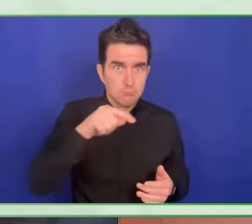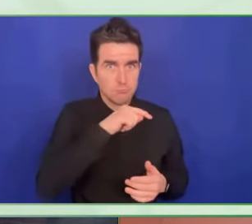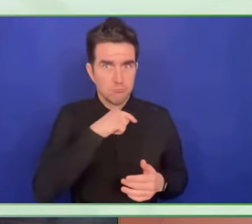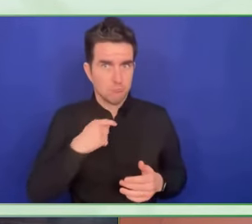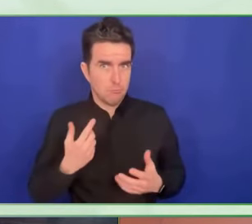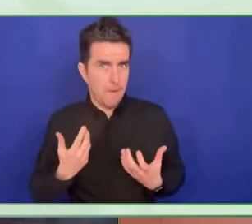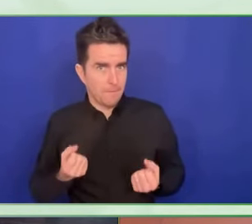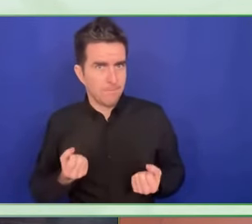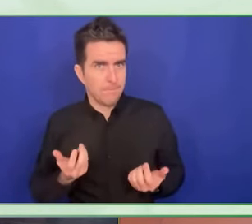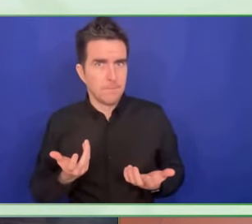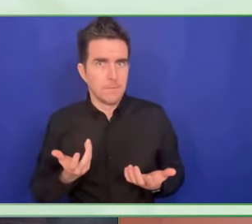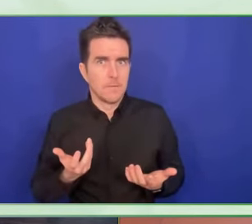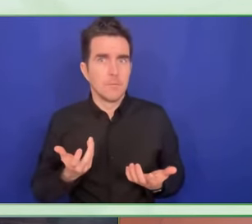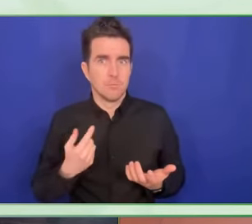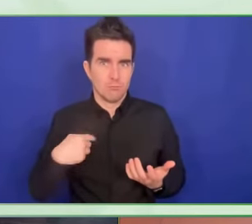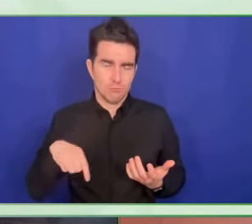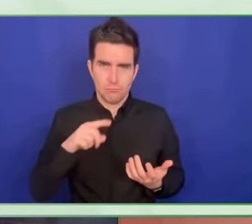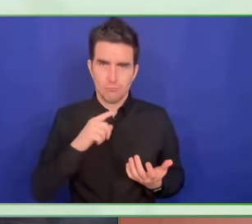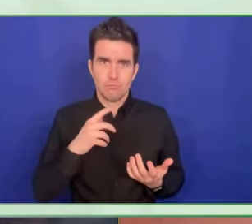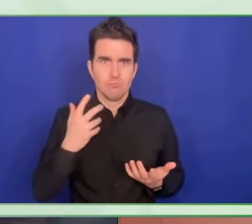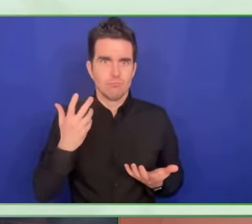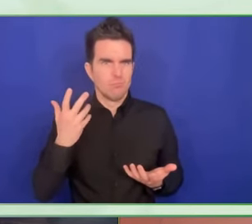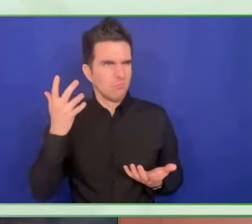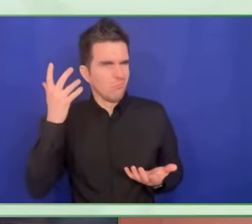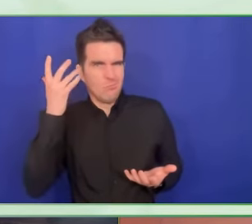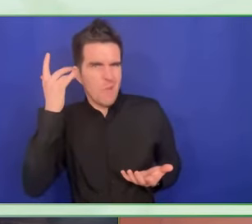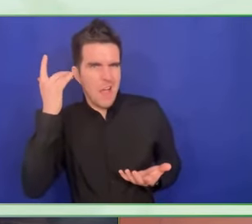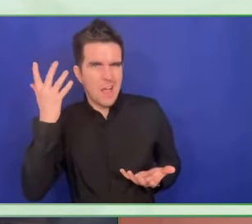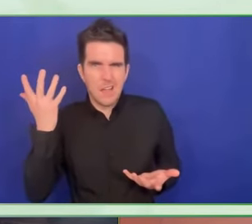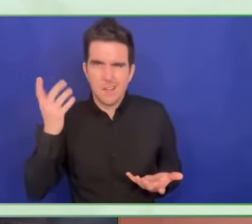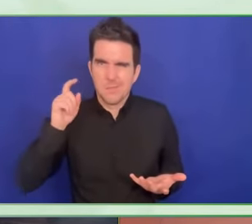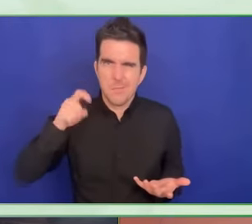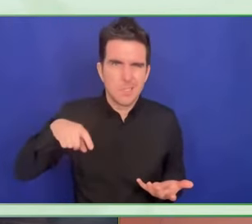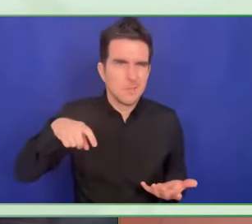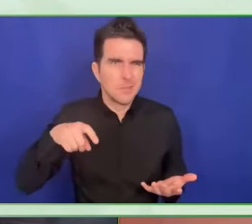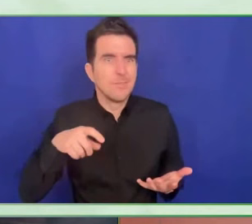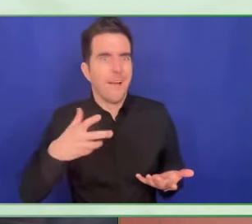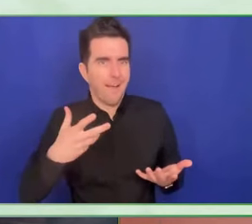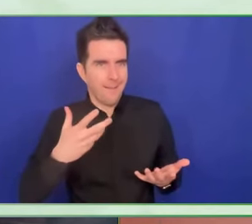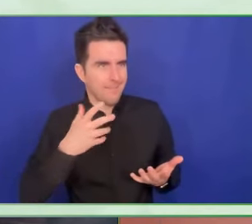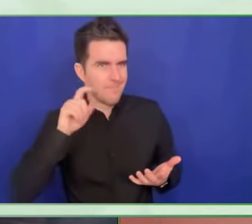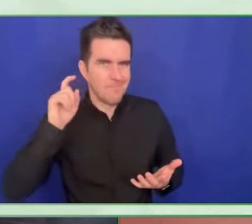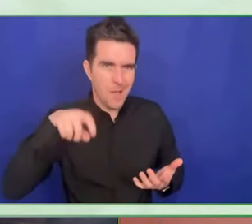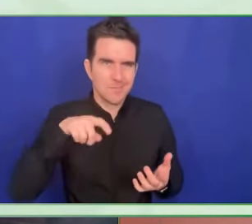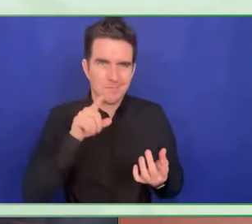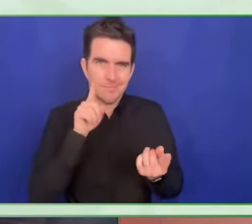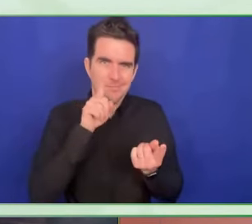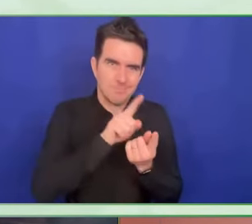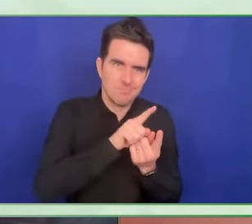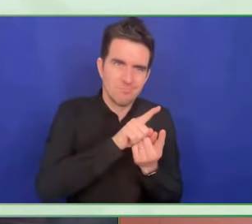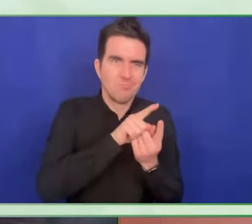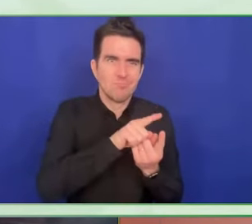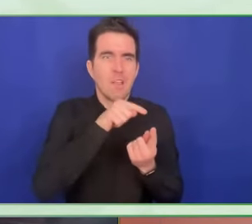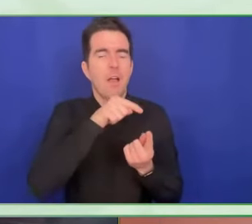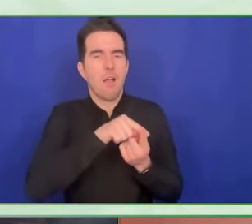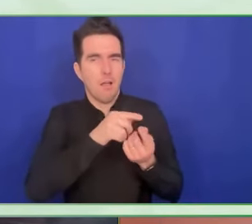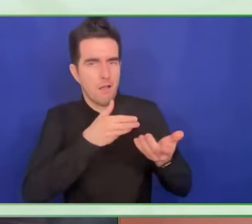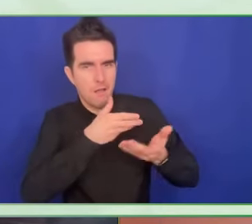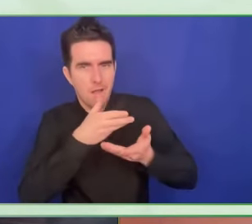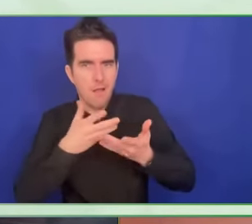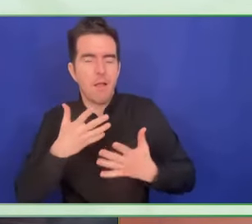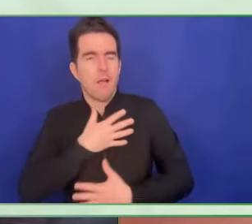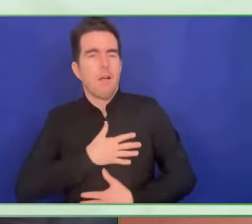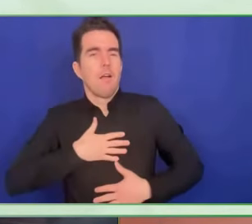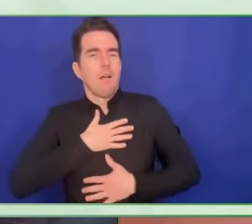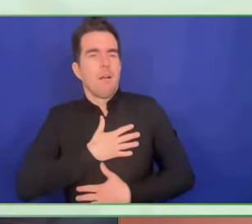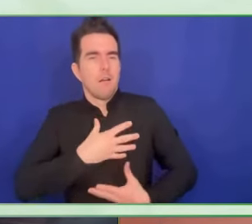I'm going to be totally upfront to say that in Singapore, we have one qualified sexologist who can speak on this